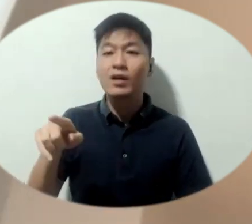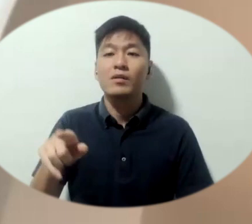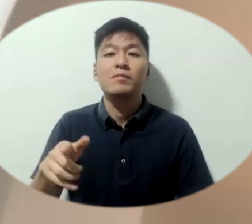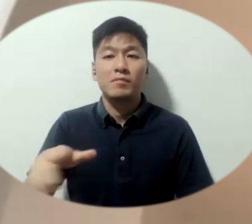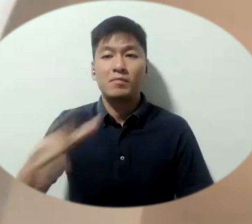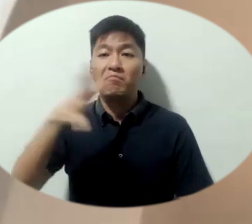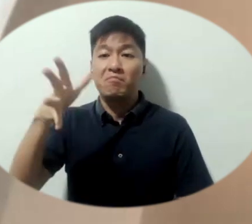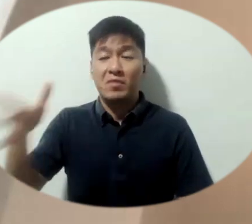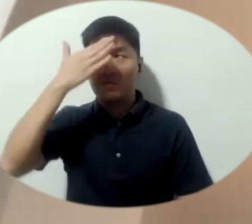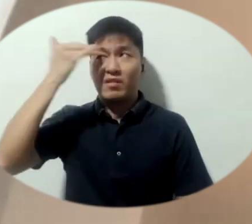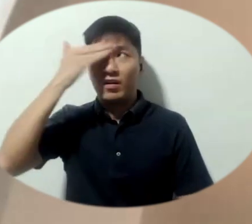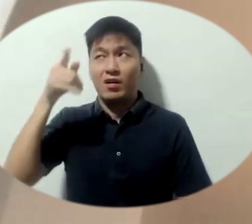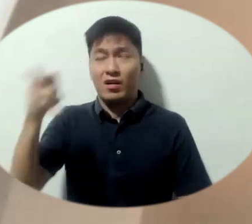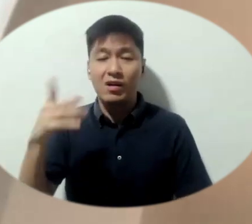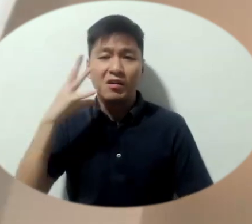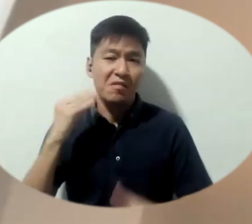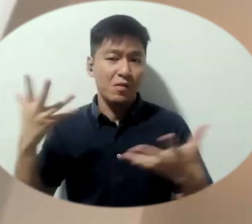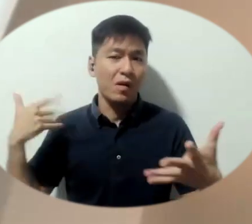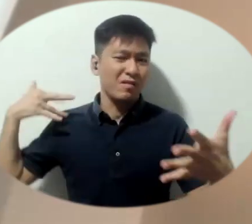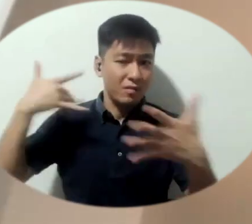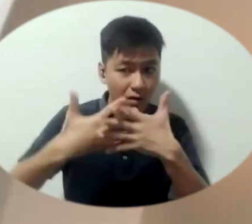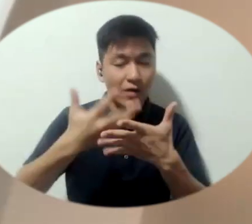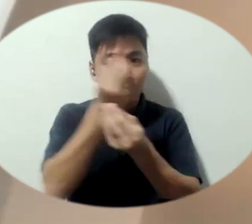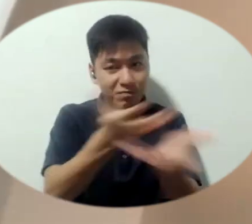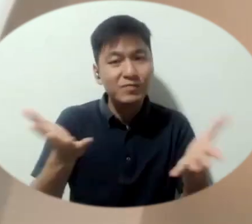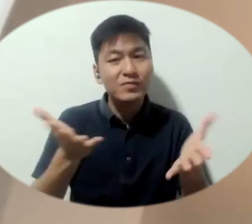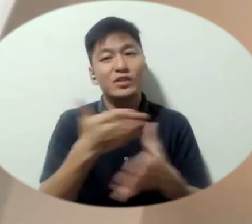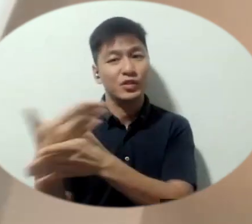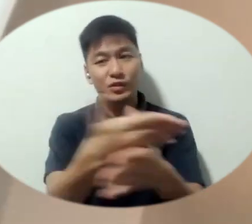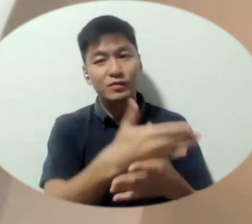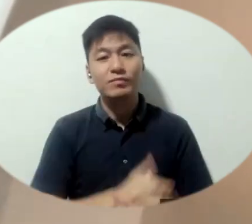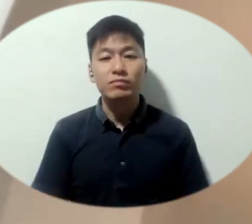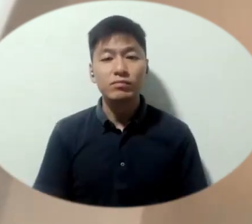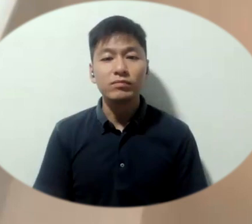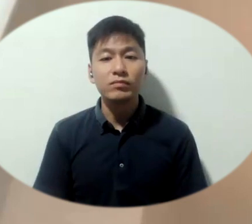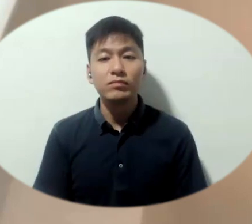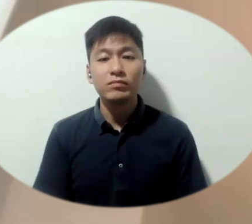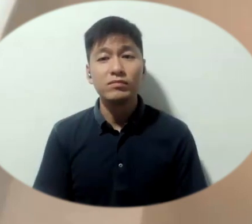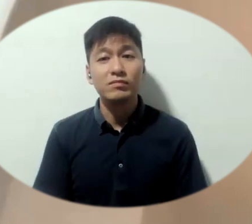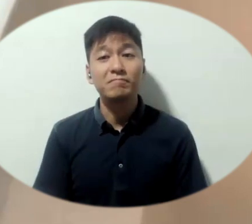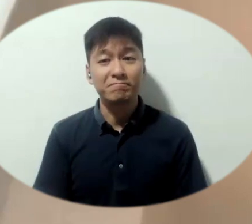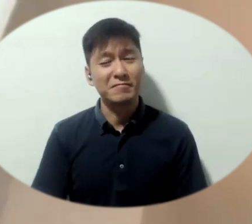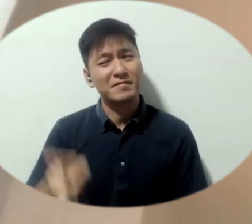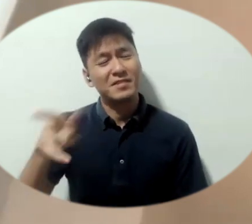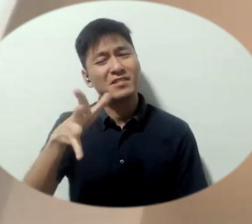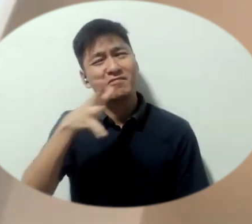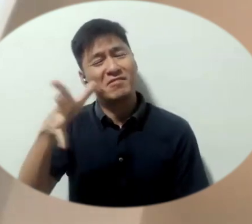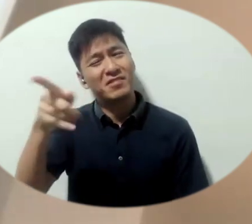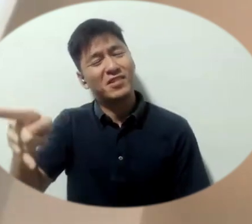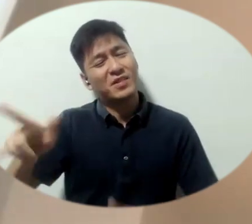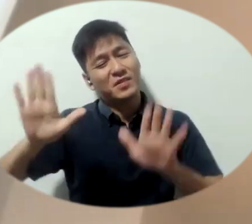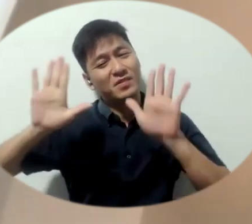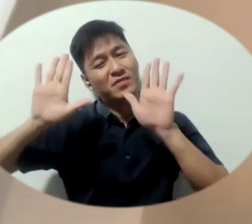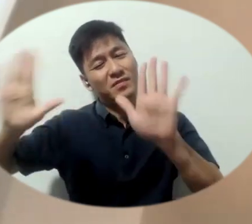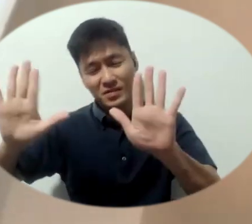beginning with the context, I had the most amazing grandmother ever. I'm definitely